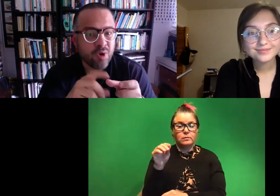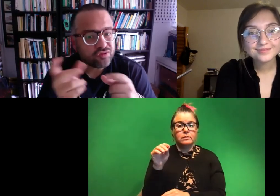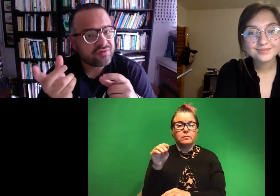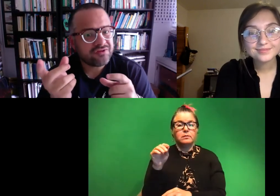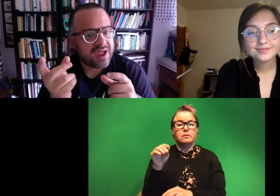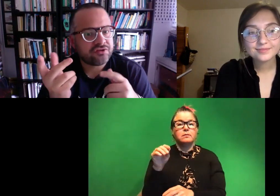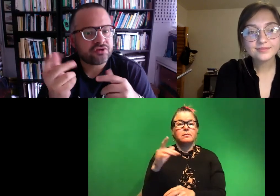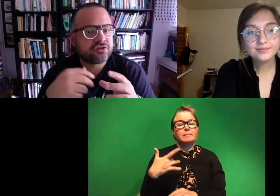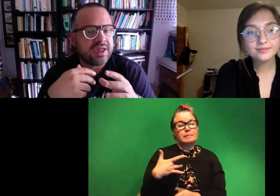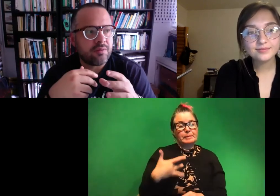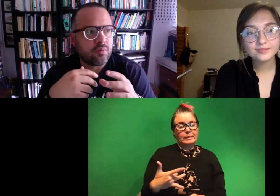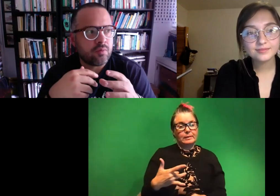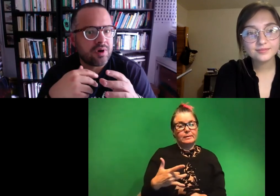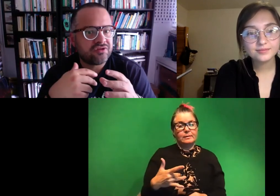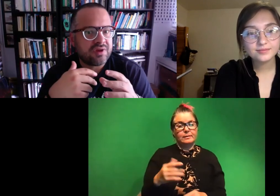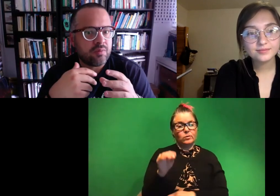That most of these dinosaurs